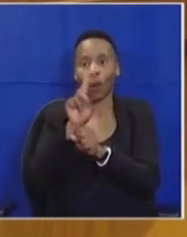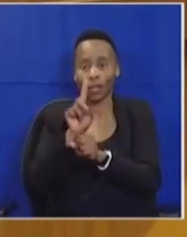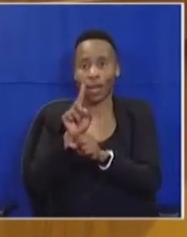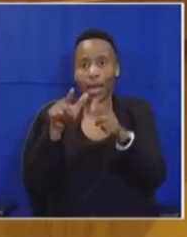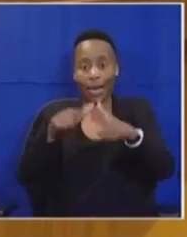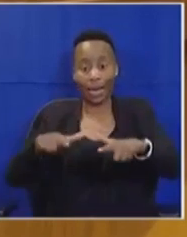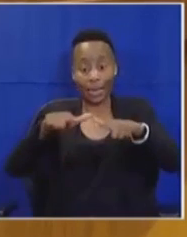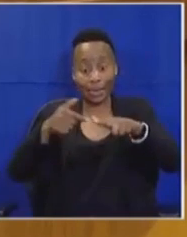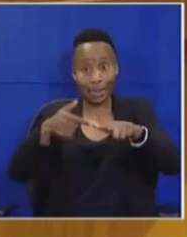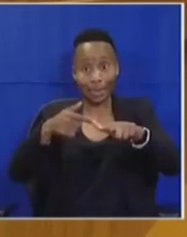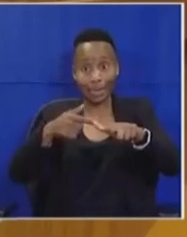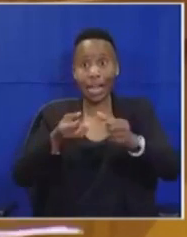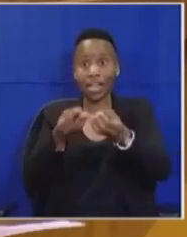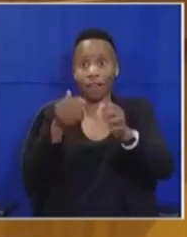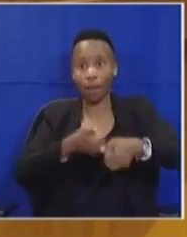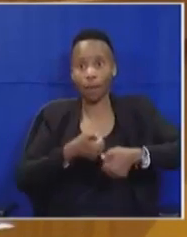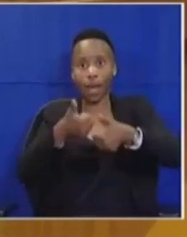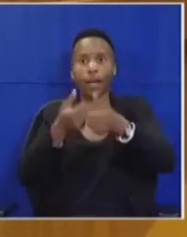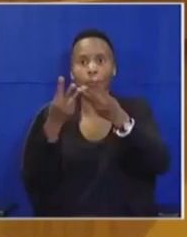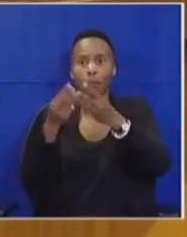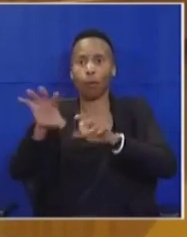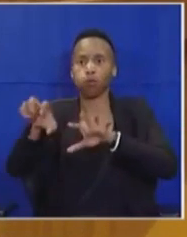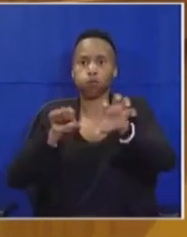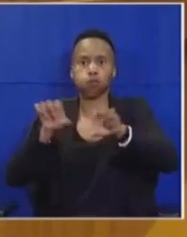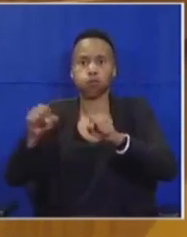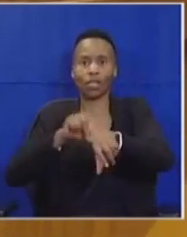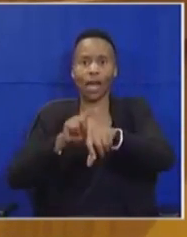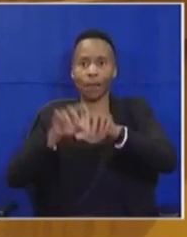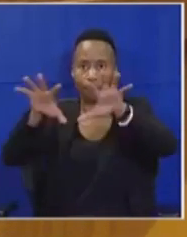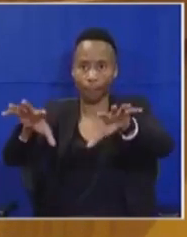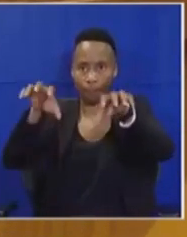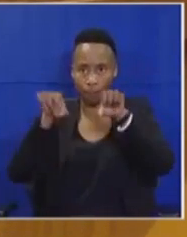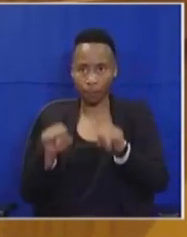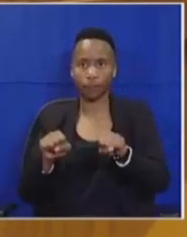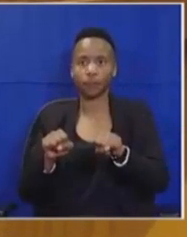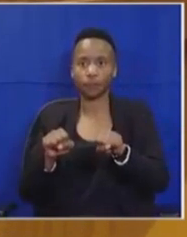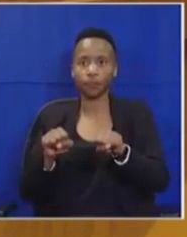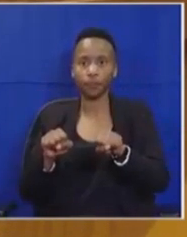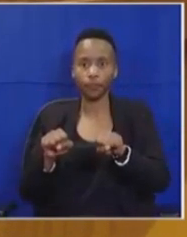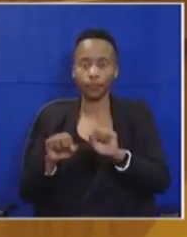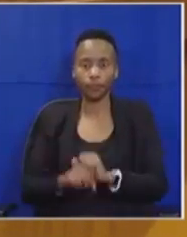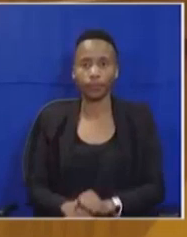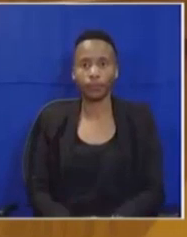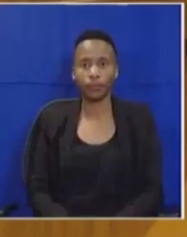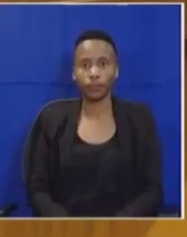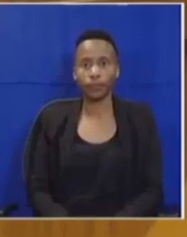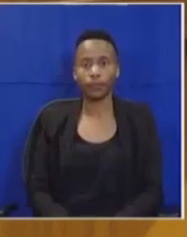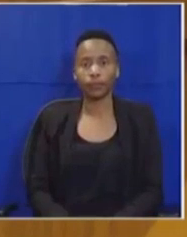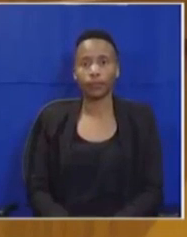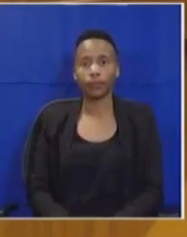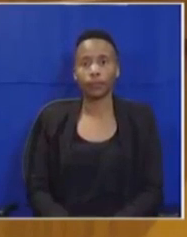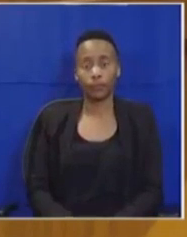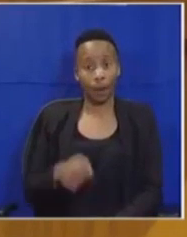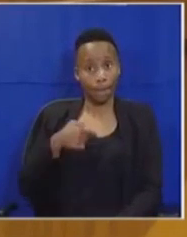whom it was taken under colonialism and apartheid. I have appointed